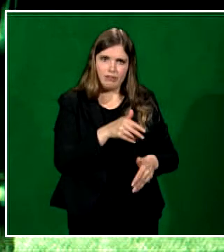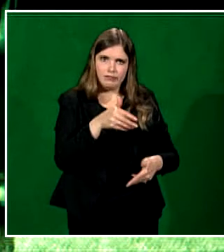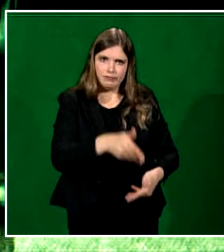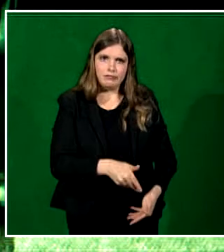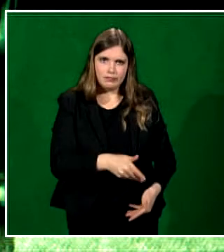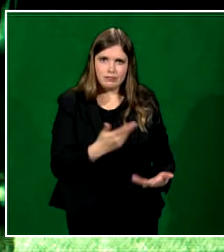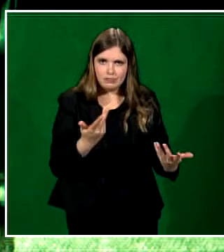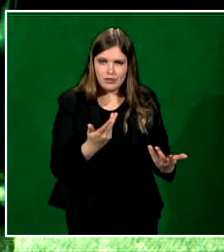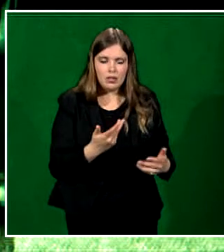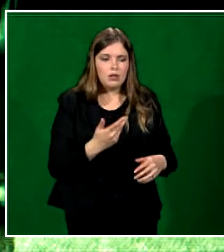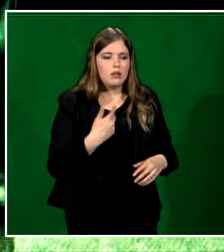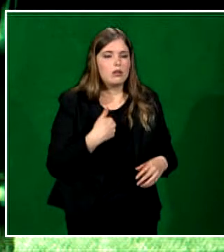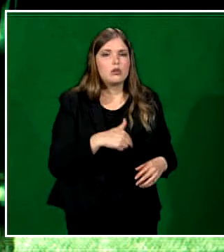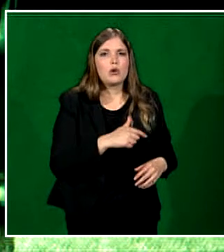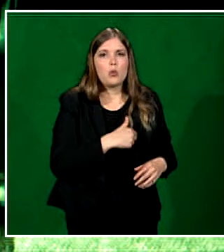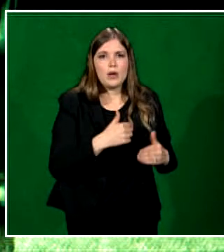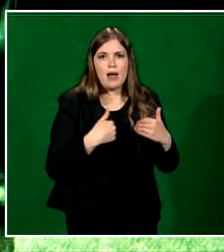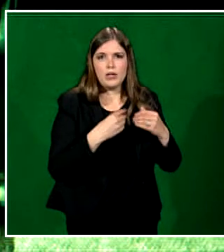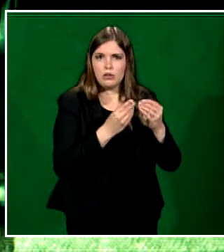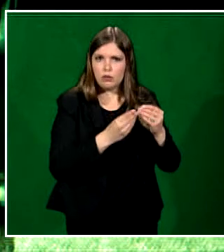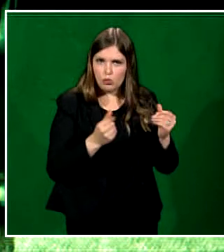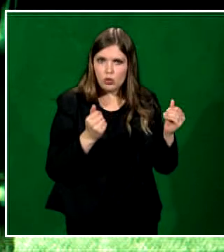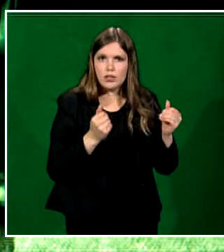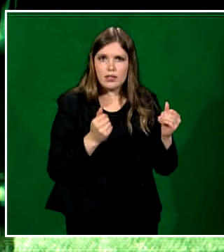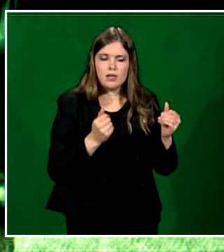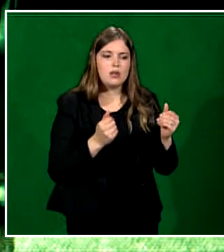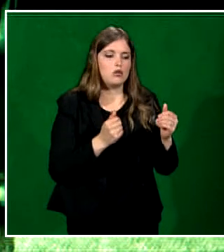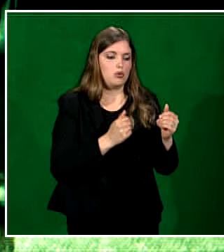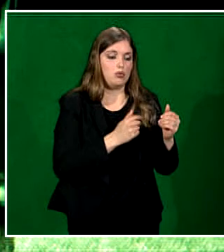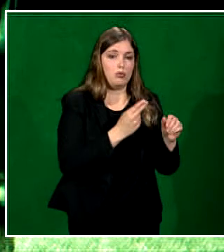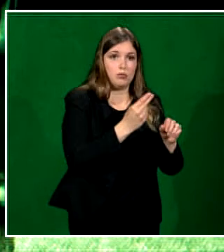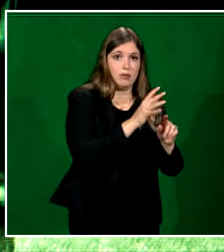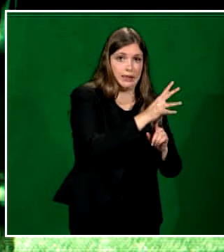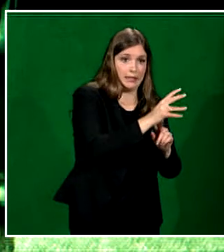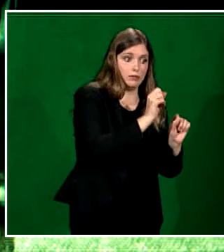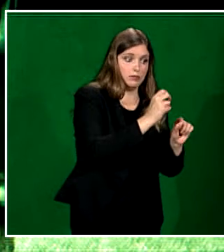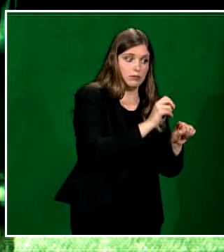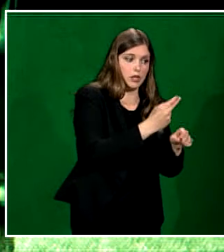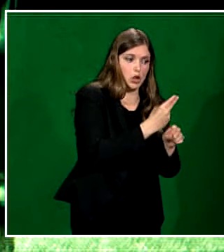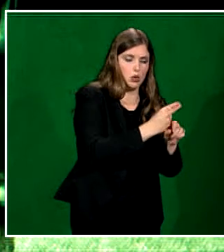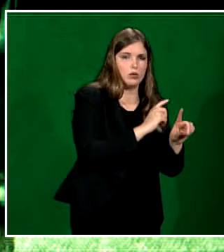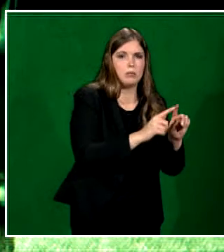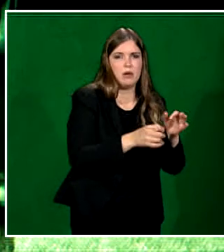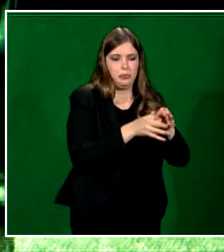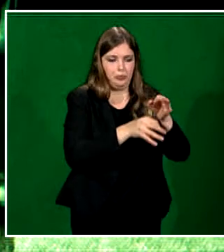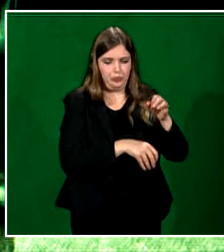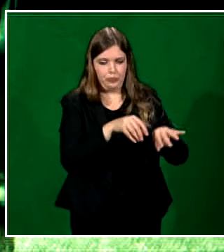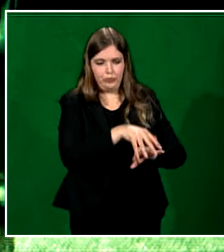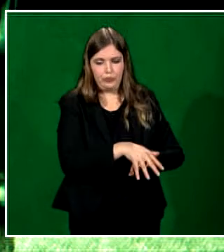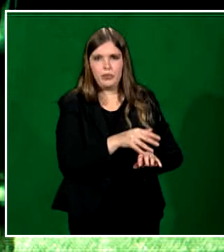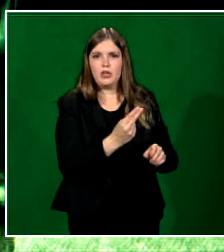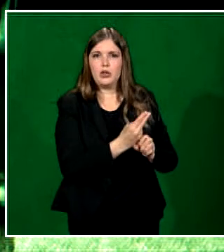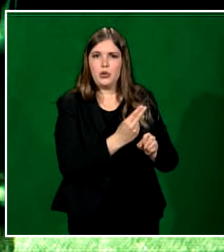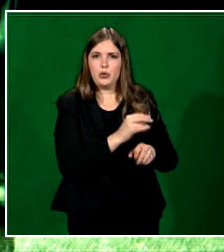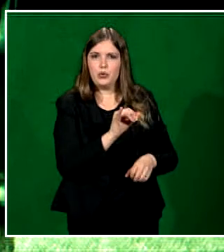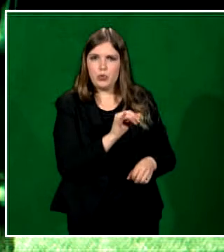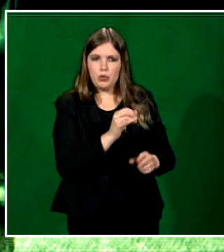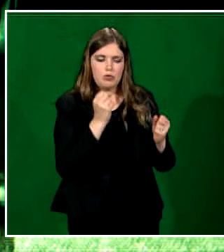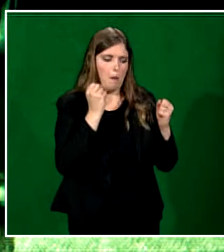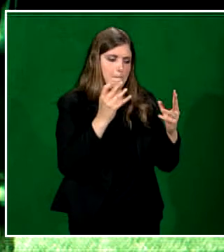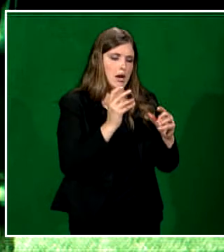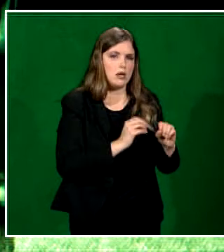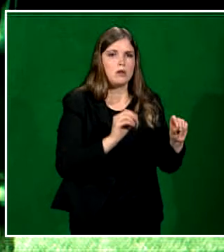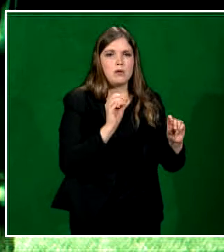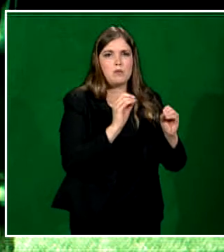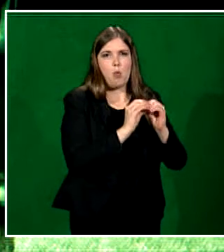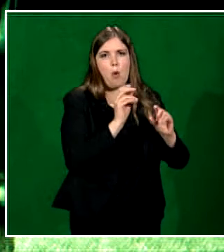we're looking at a situation where we're giving value to just more than farmers, we're giving value to much many other people who are using